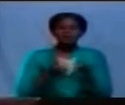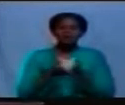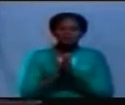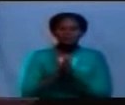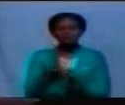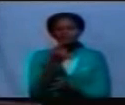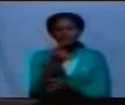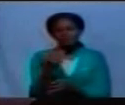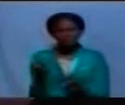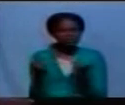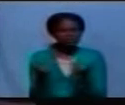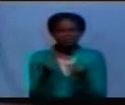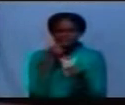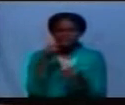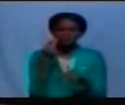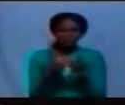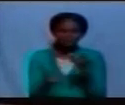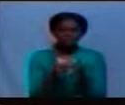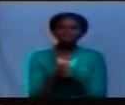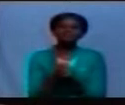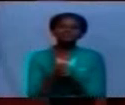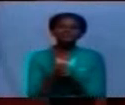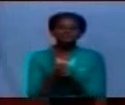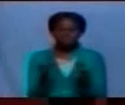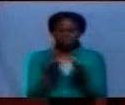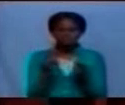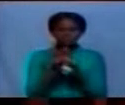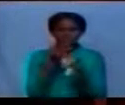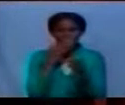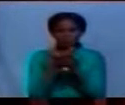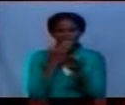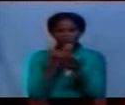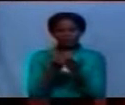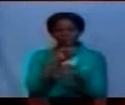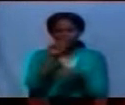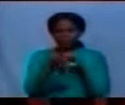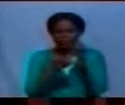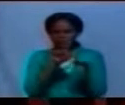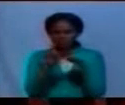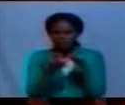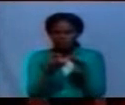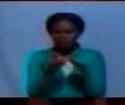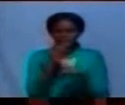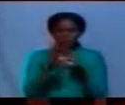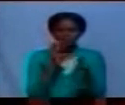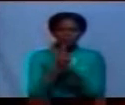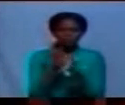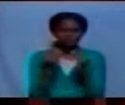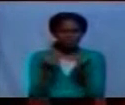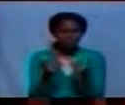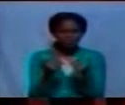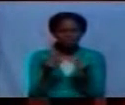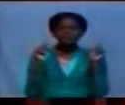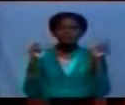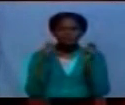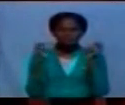straightforward question. Why should I save? Well, that's a very, very good question. And you put it right that the world at large has been